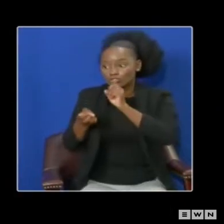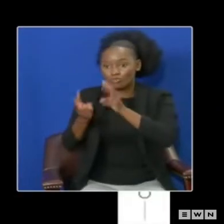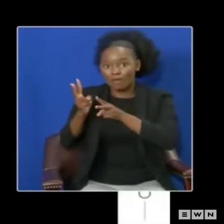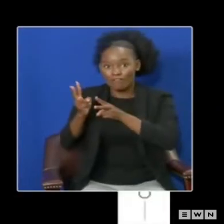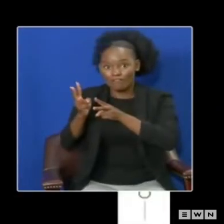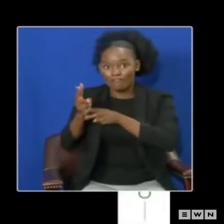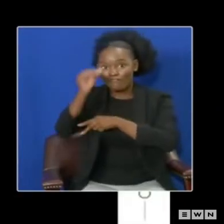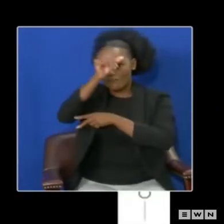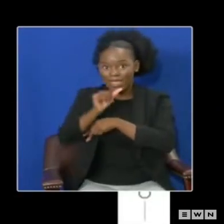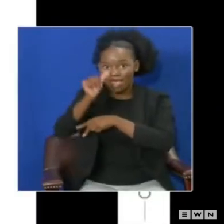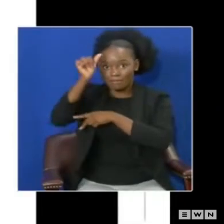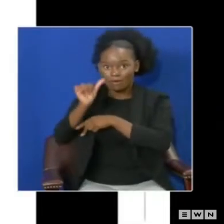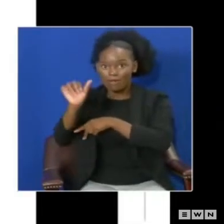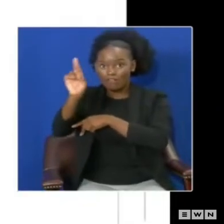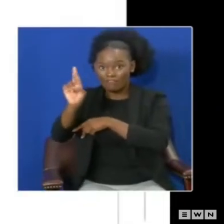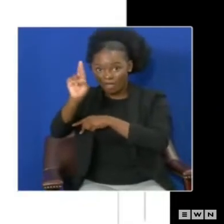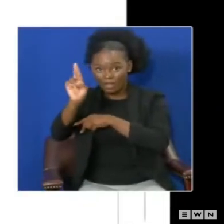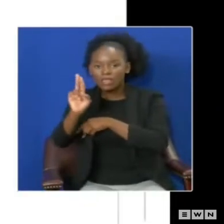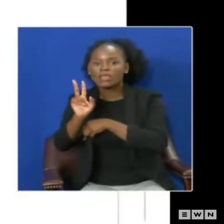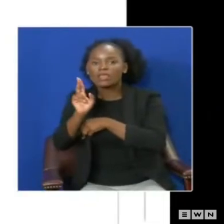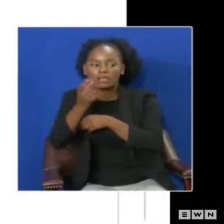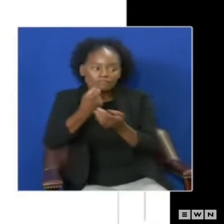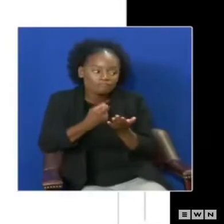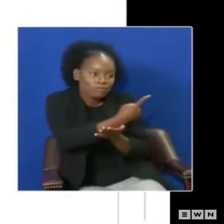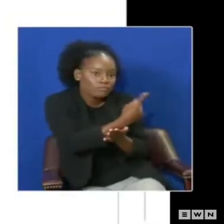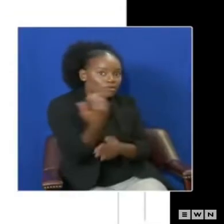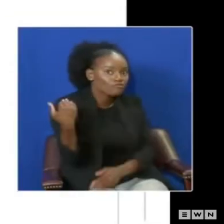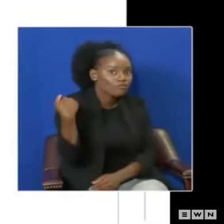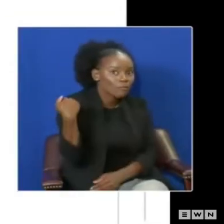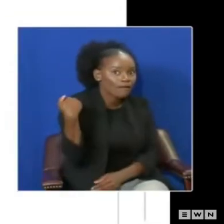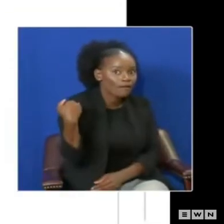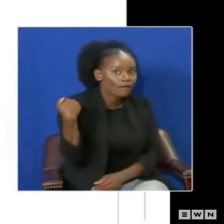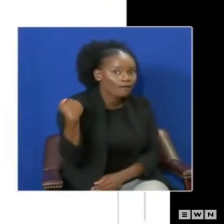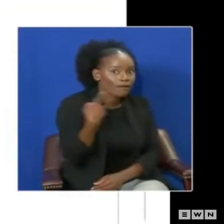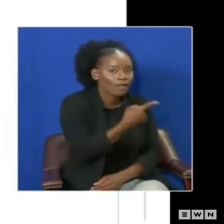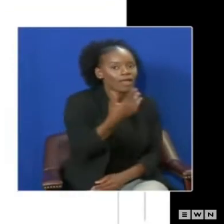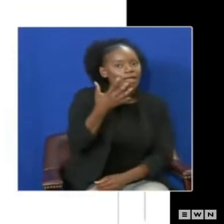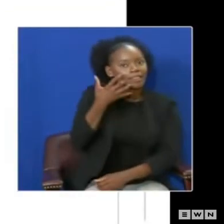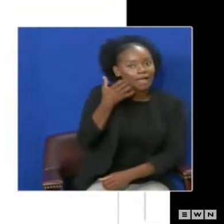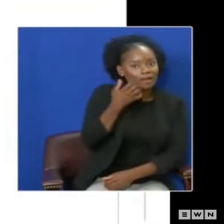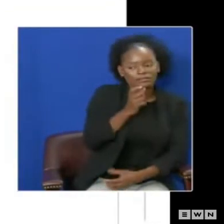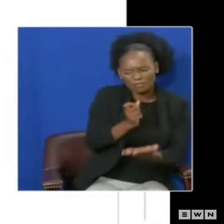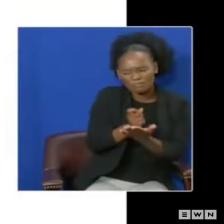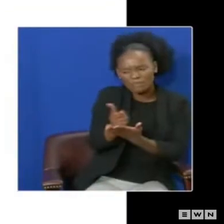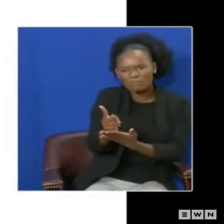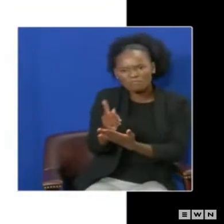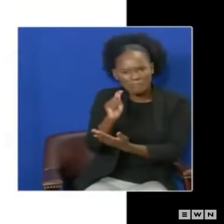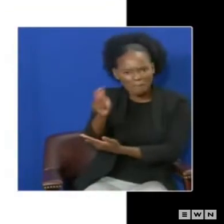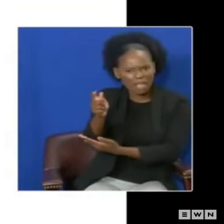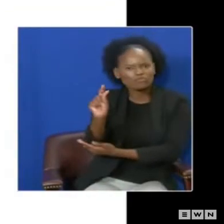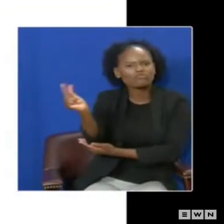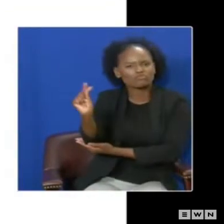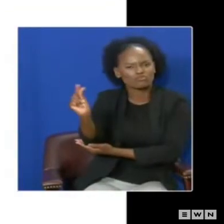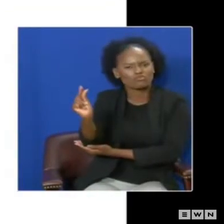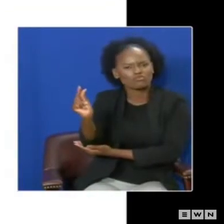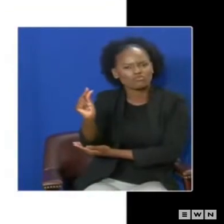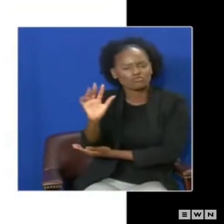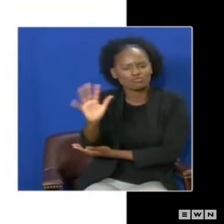Matlala, and Matlala indicates that he will send it soon. So that's 12